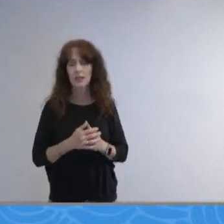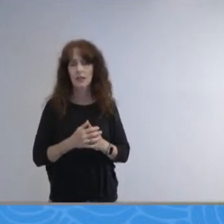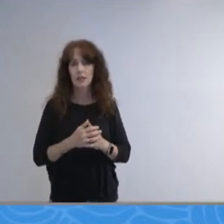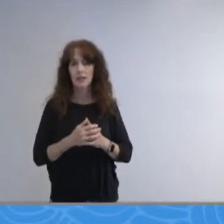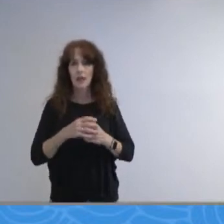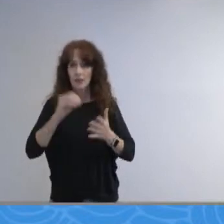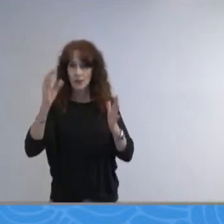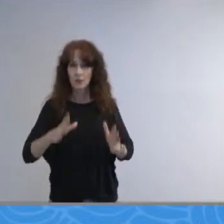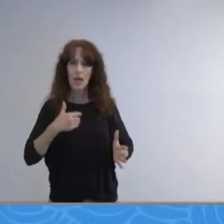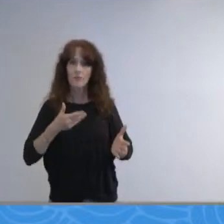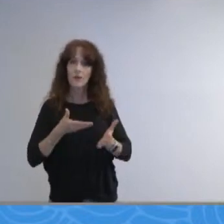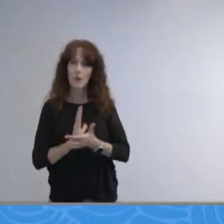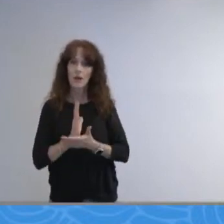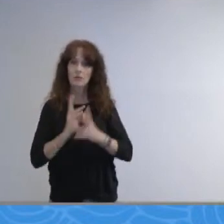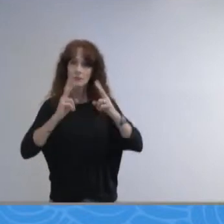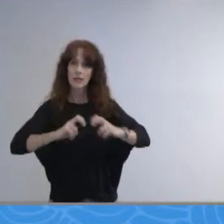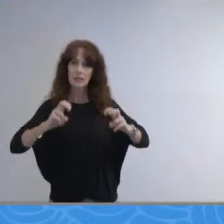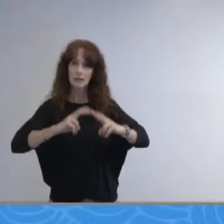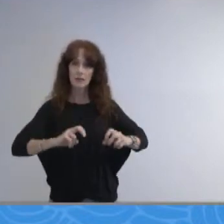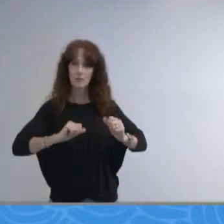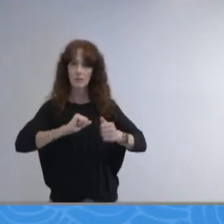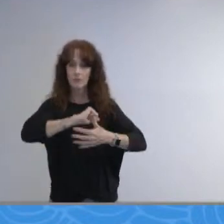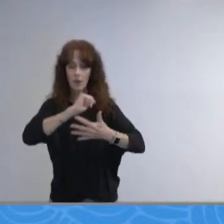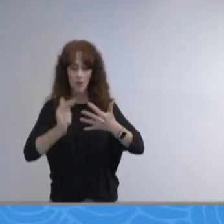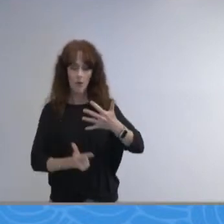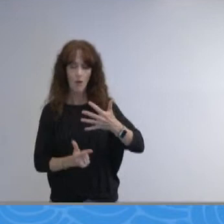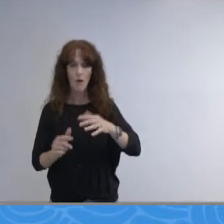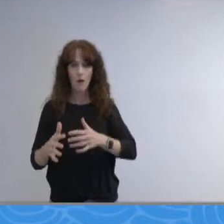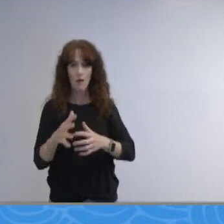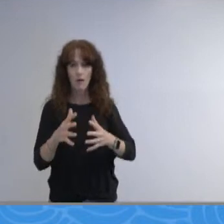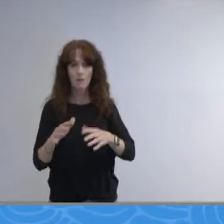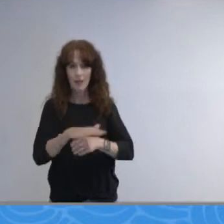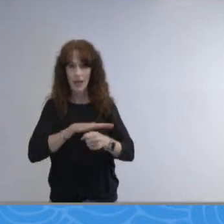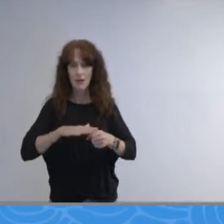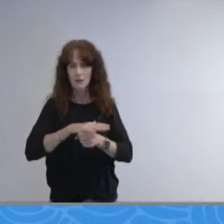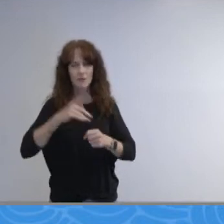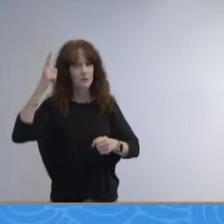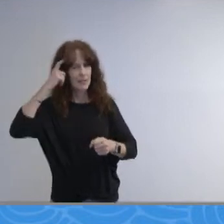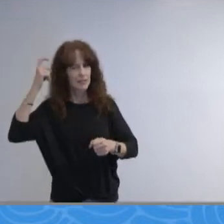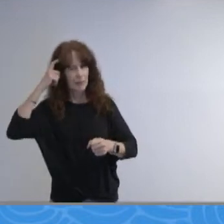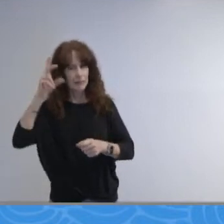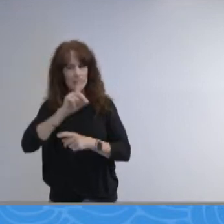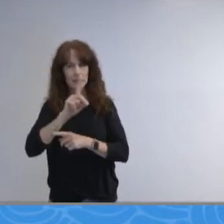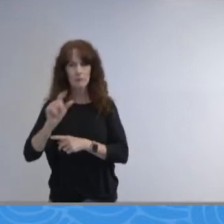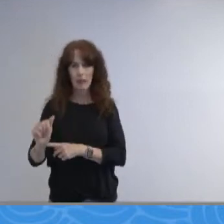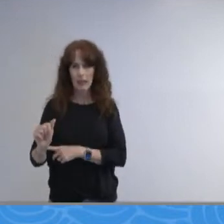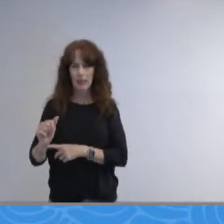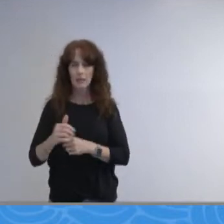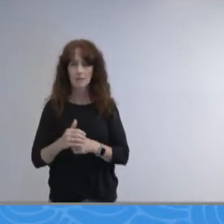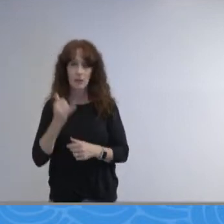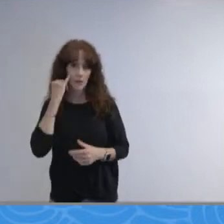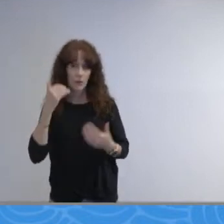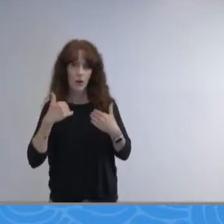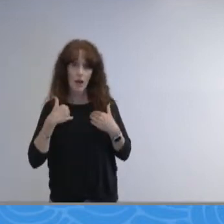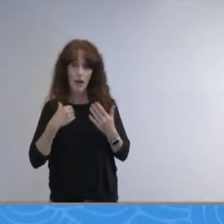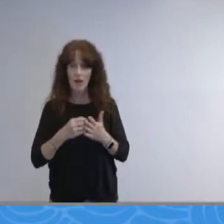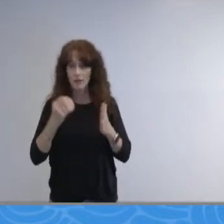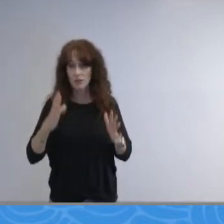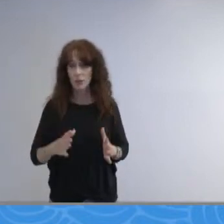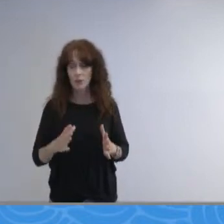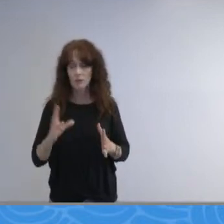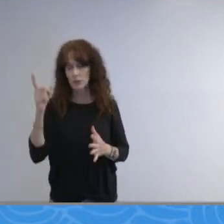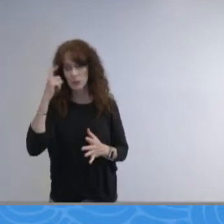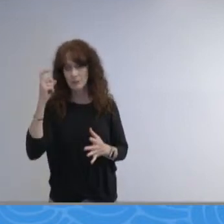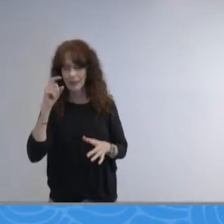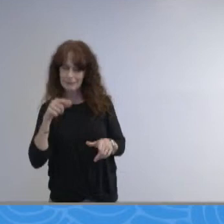student has the right to be assessed in all areas of suspected disability. So if you have a child that you suspect